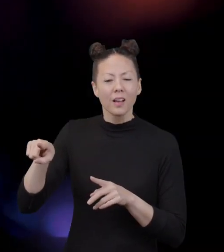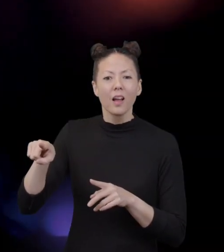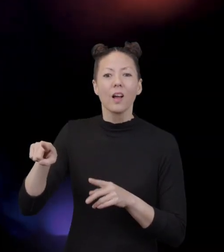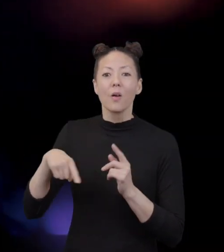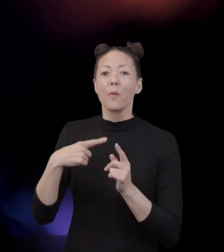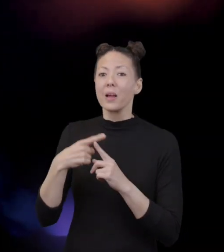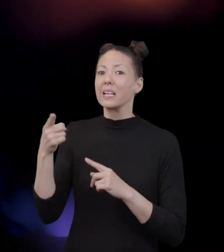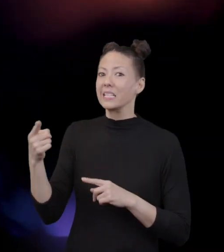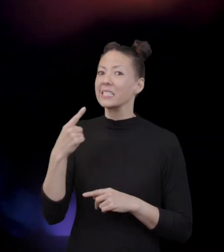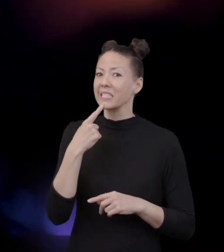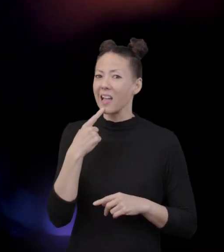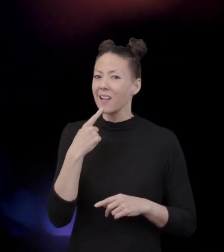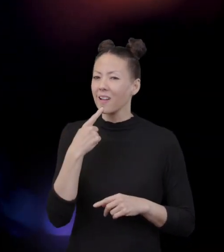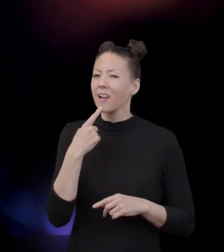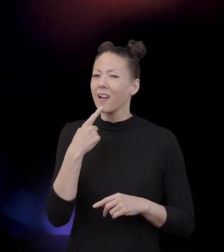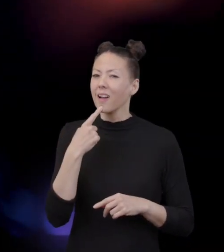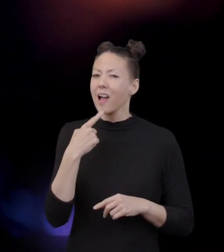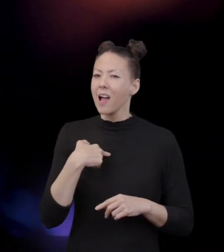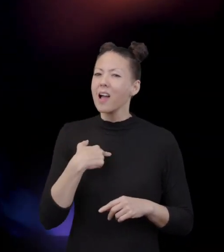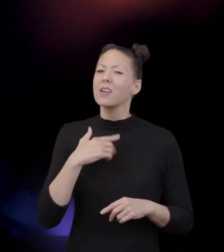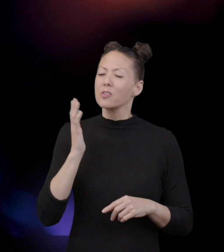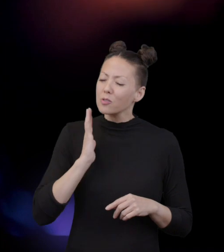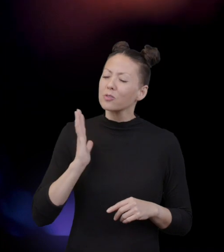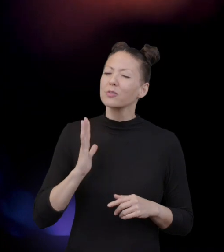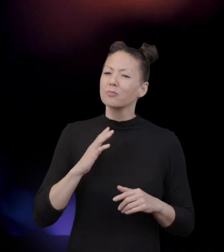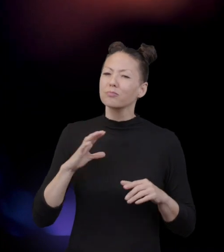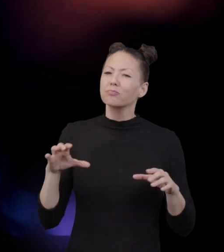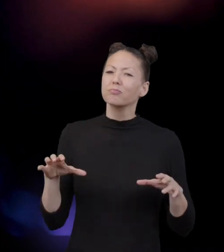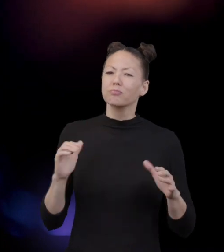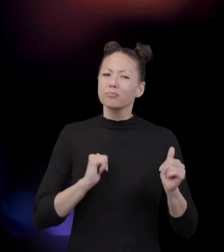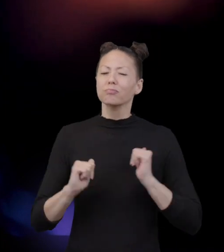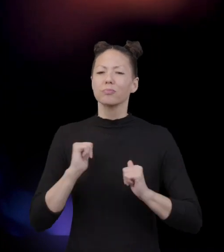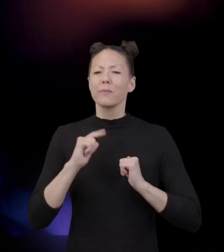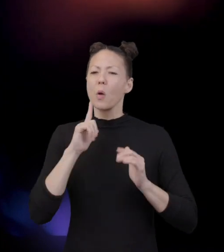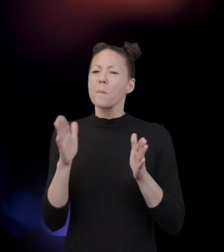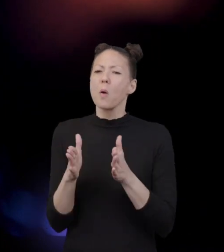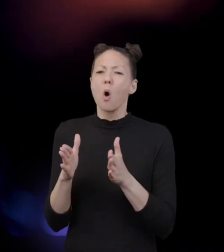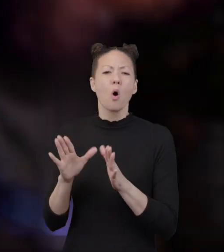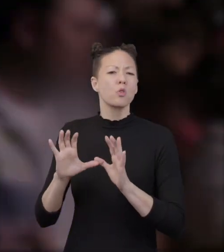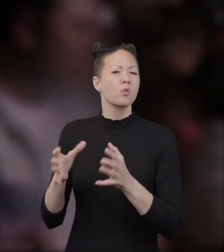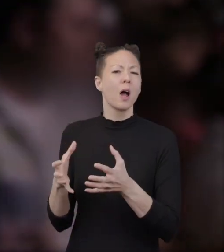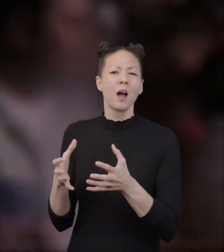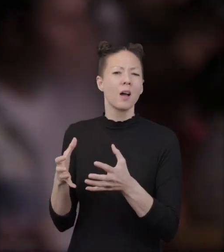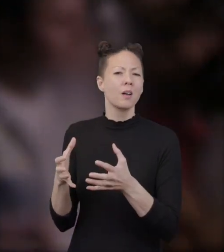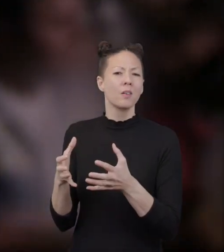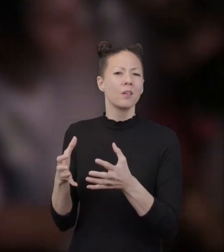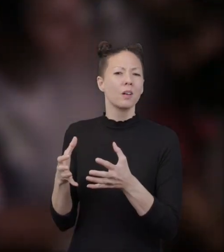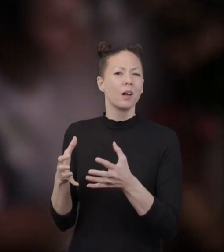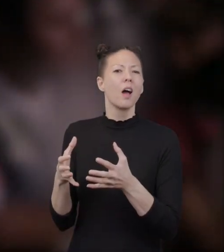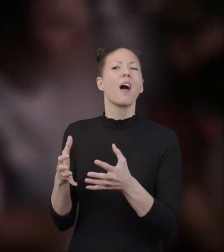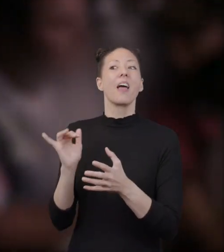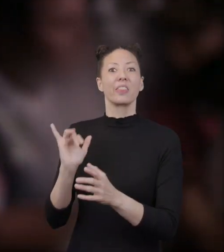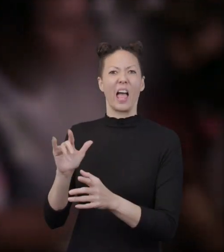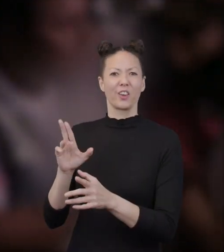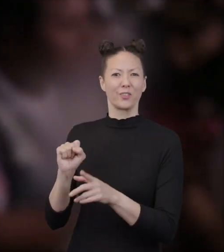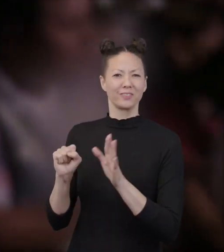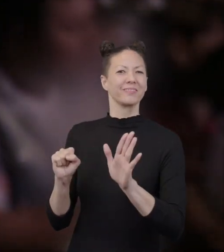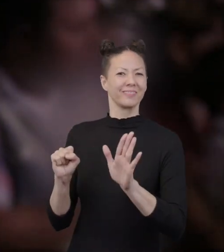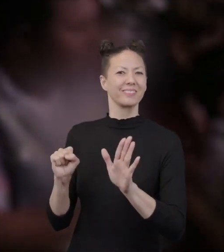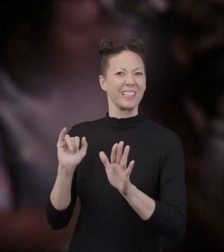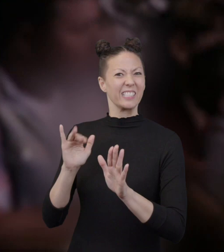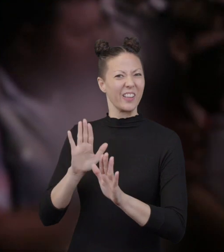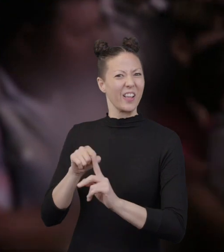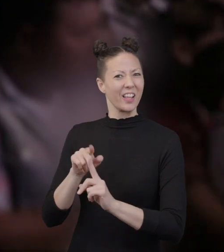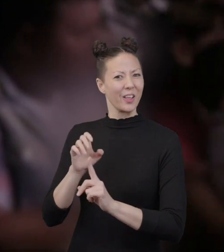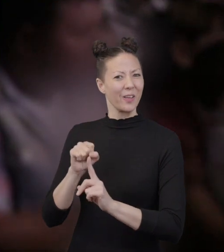when he also said that they were used to performing for small crowds. Those clues let us know that